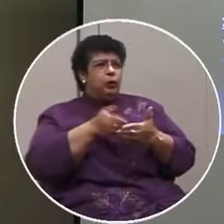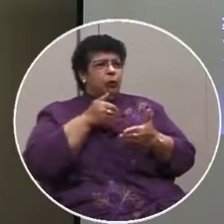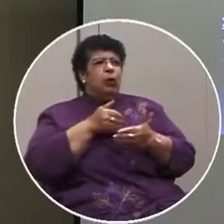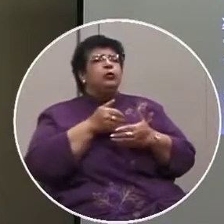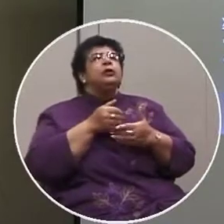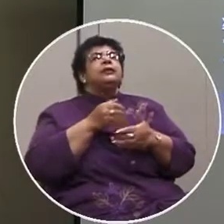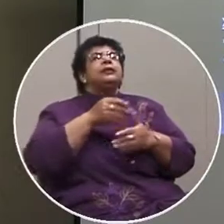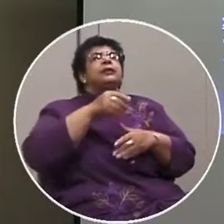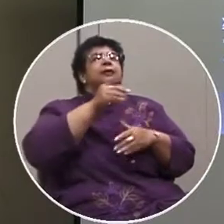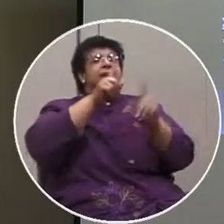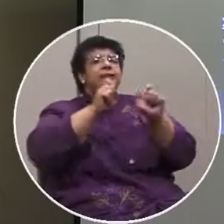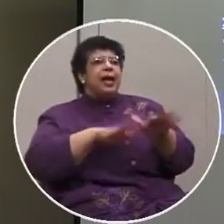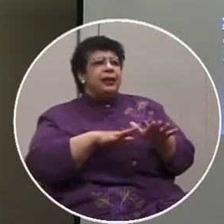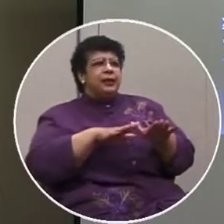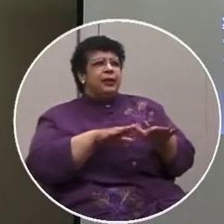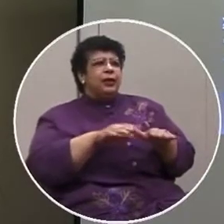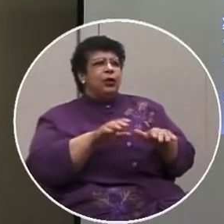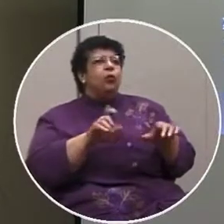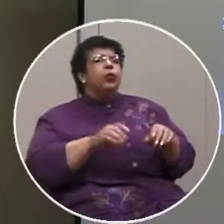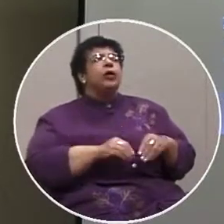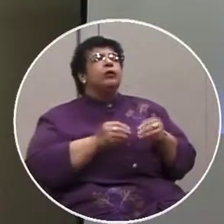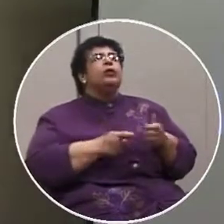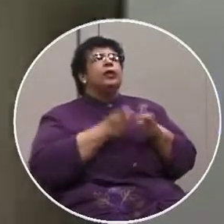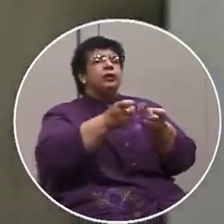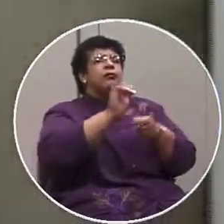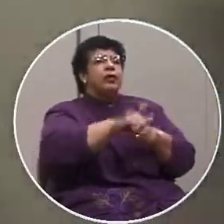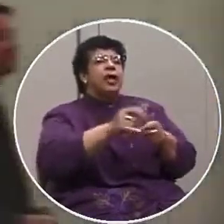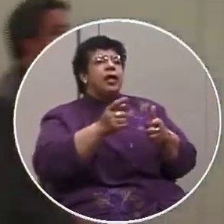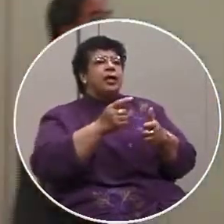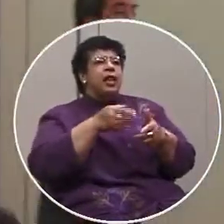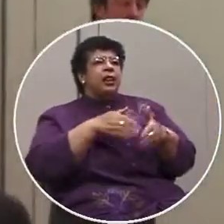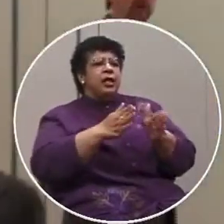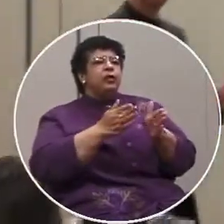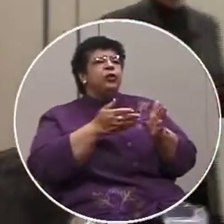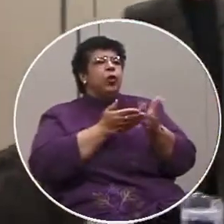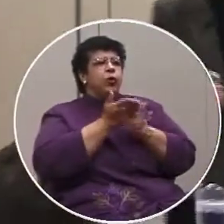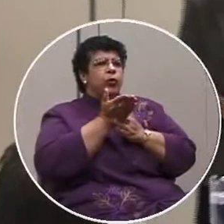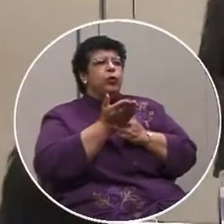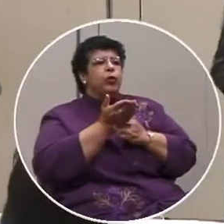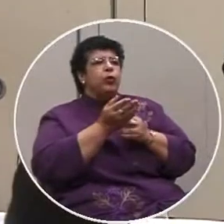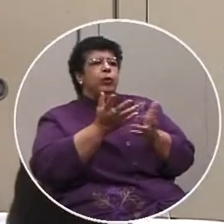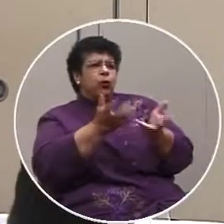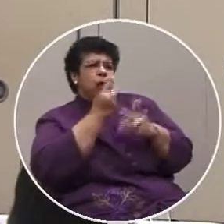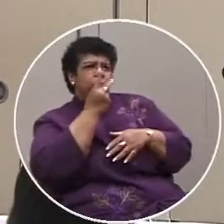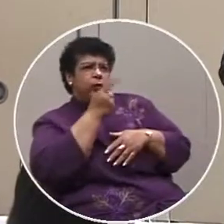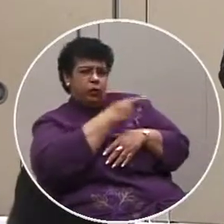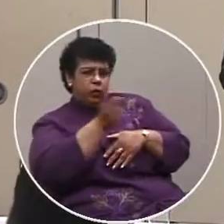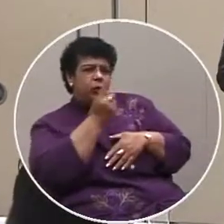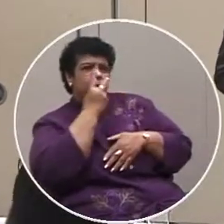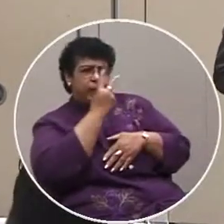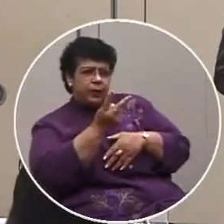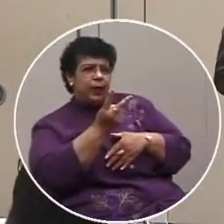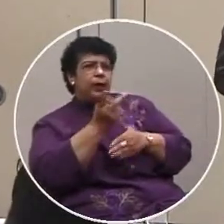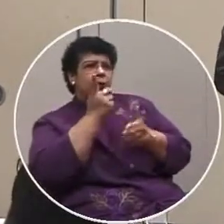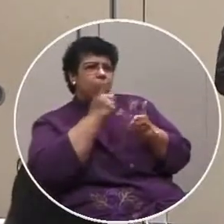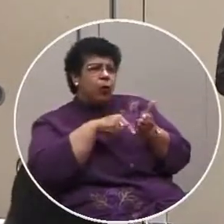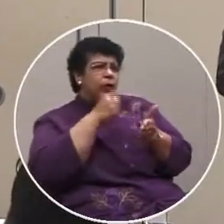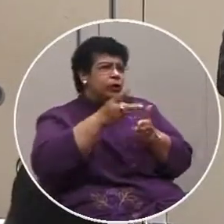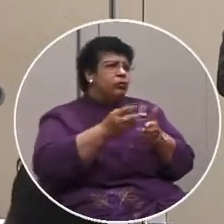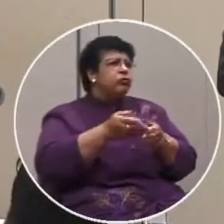1? We'll give you a post-test and let you go through and see. We want you to see what you've gained, what you've